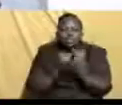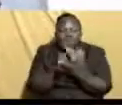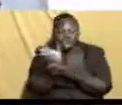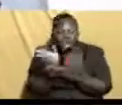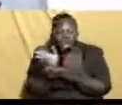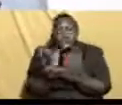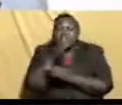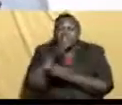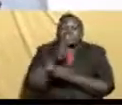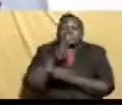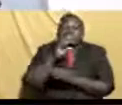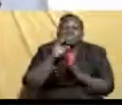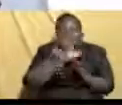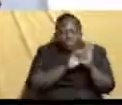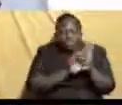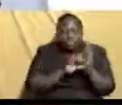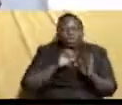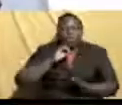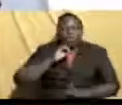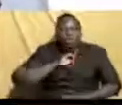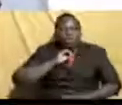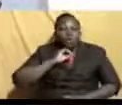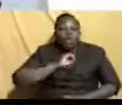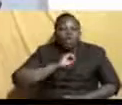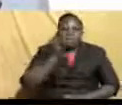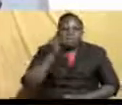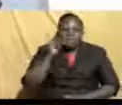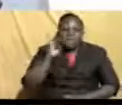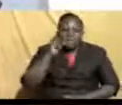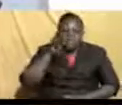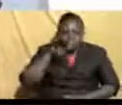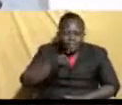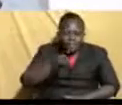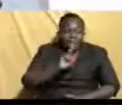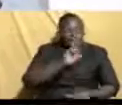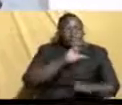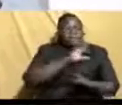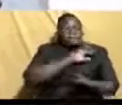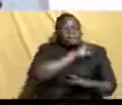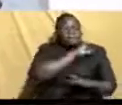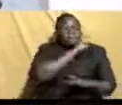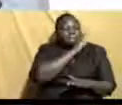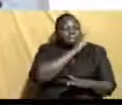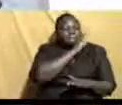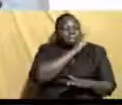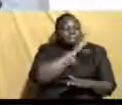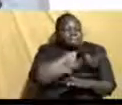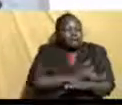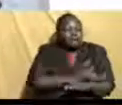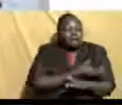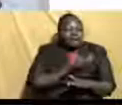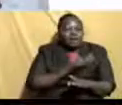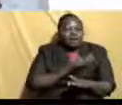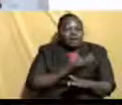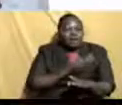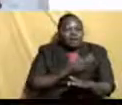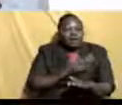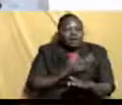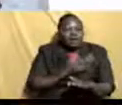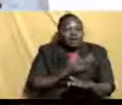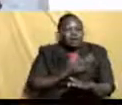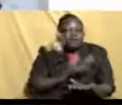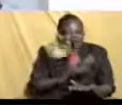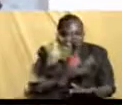is owned by the people or the sovereign. Let's call it owned by the sovereign, who